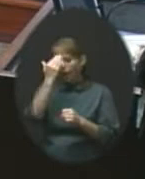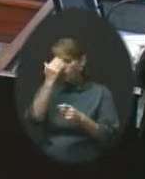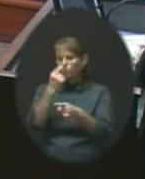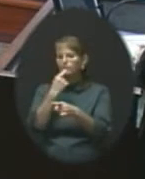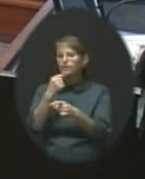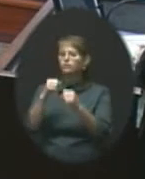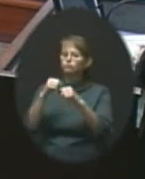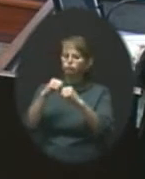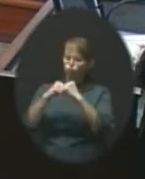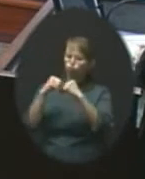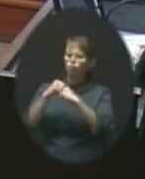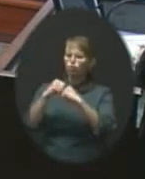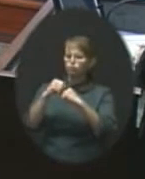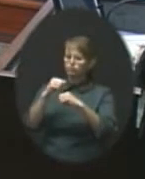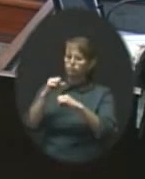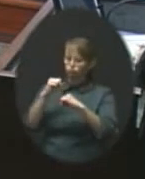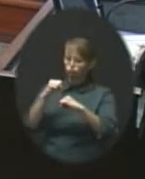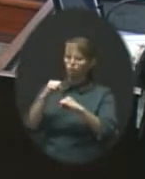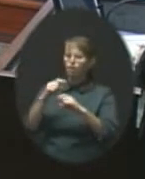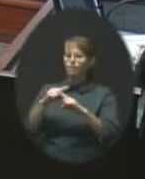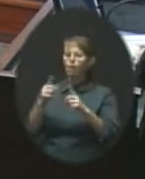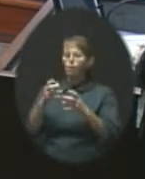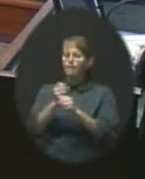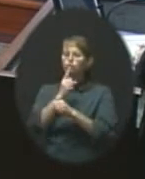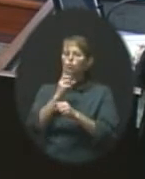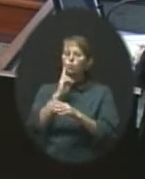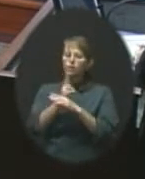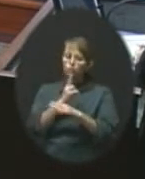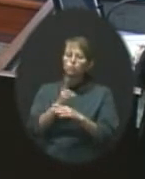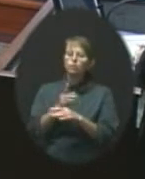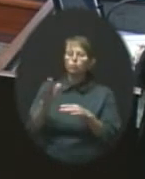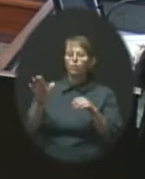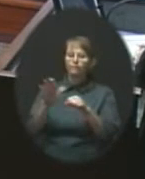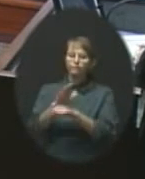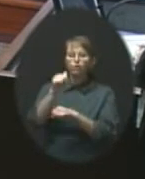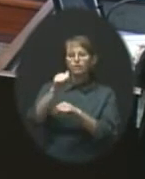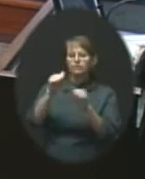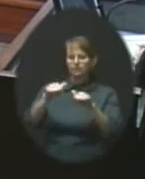the condition, I want to make sure that we're going to use it to its fullest extent as soon as we possibly can.